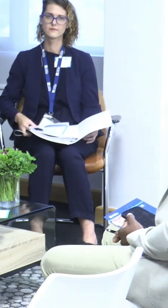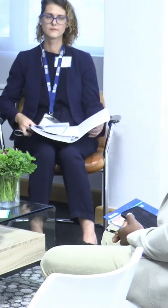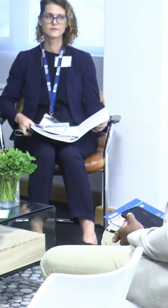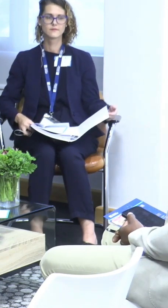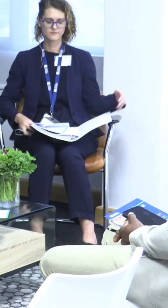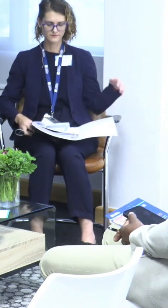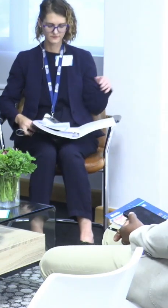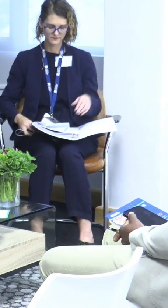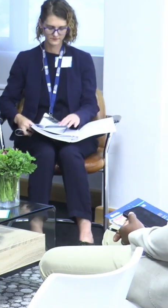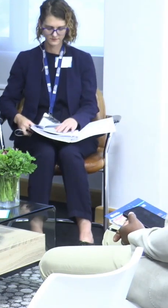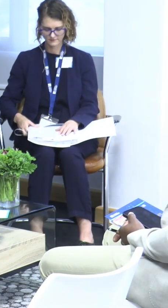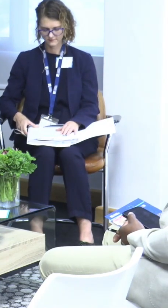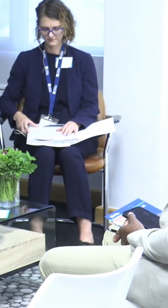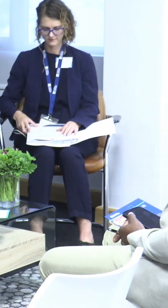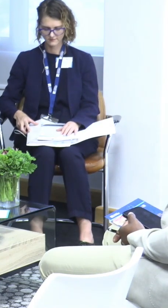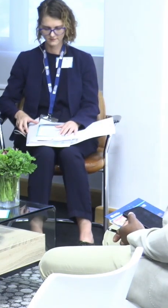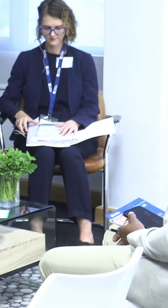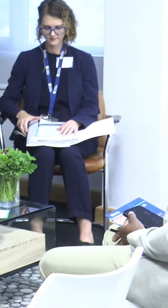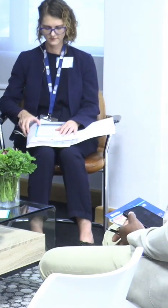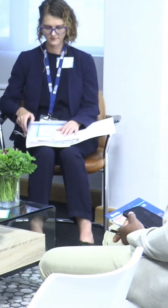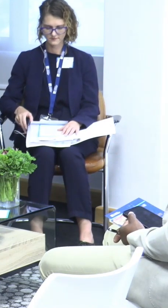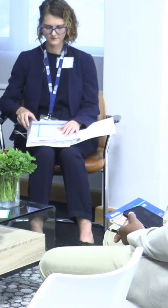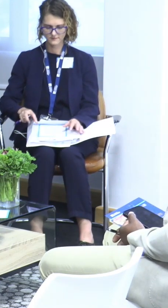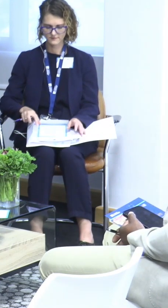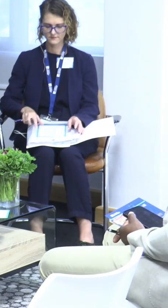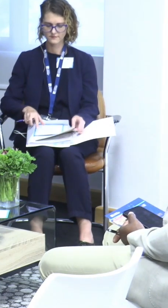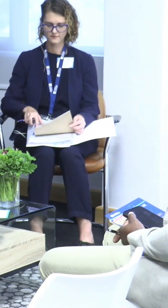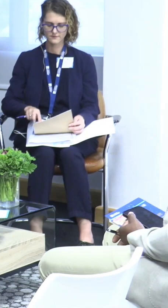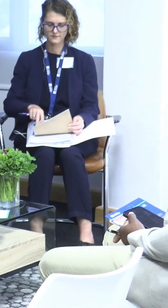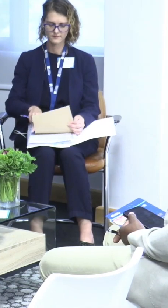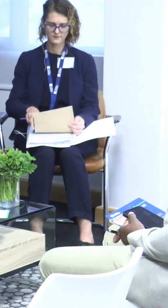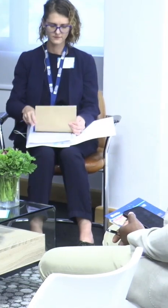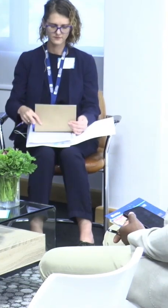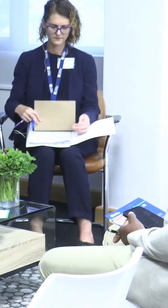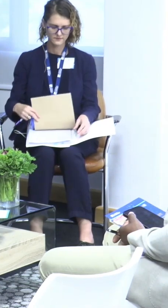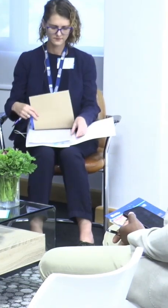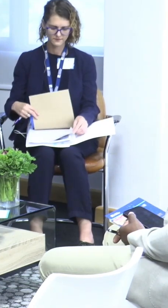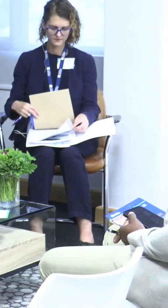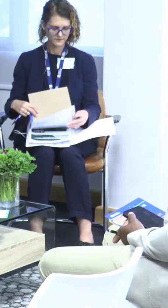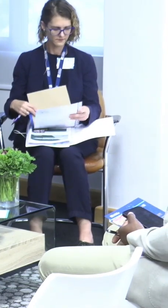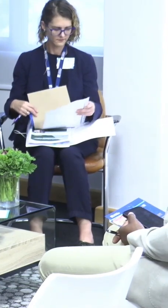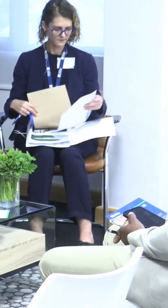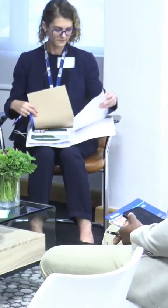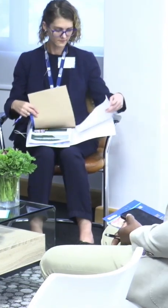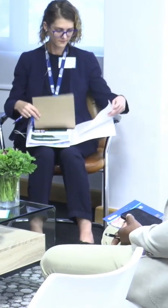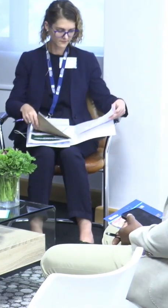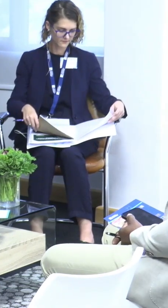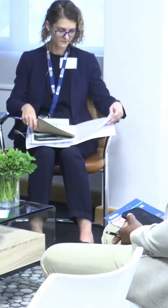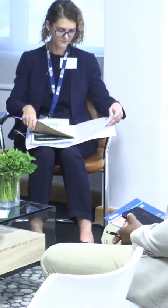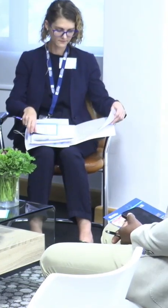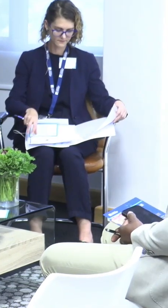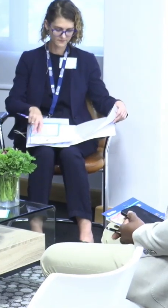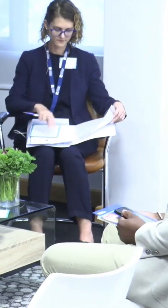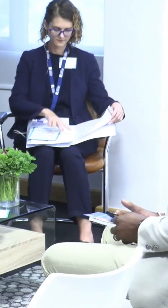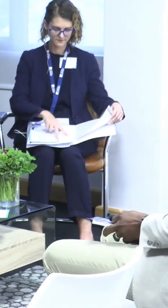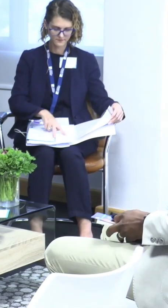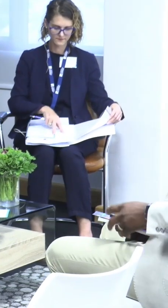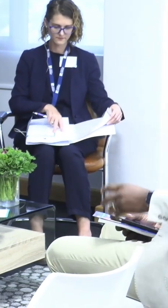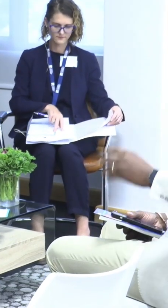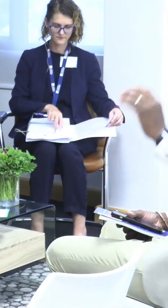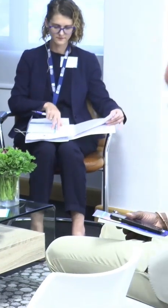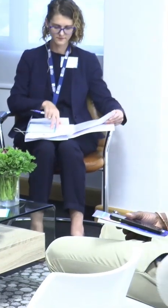short. And of course, we are joined by my co-moderator, Claudia Gosso, who is also a co-program manager for the